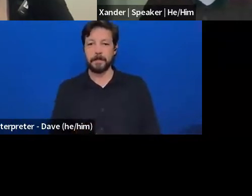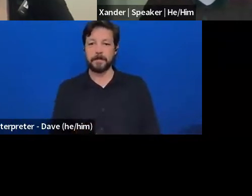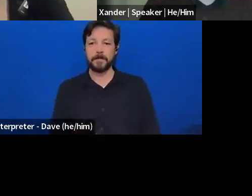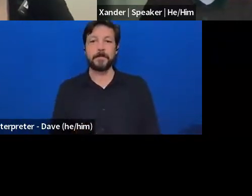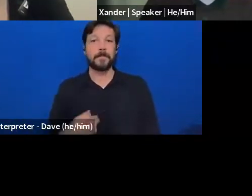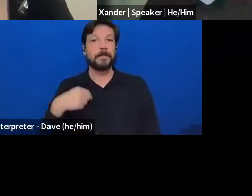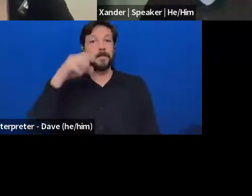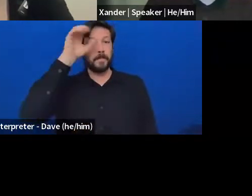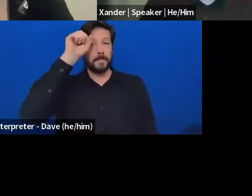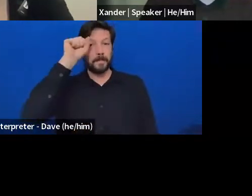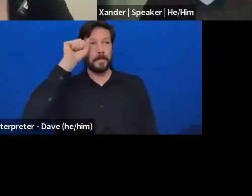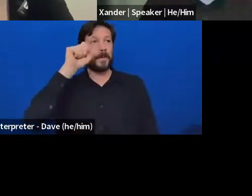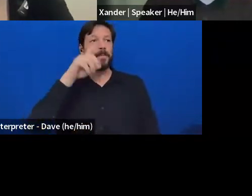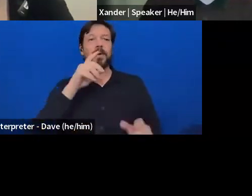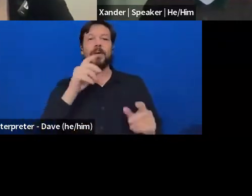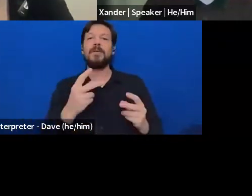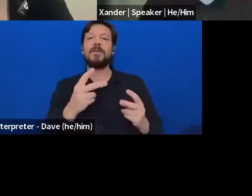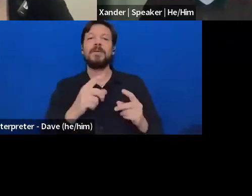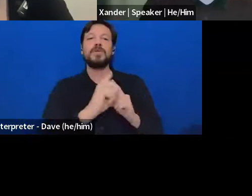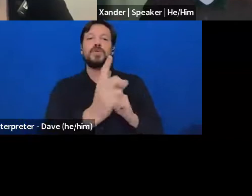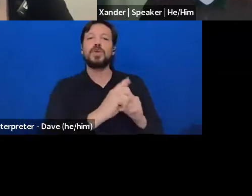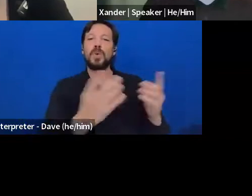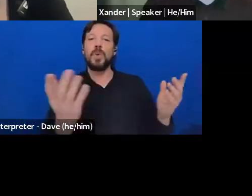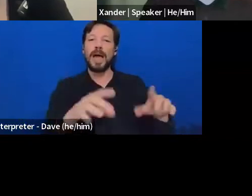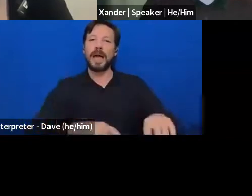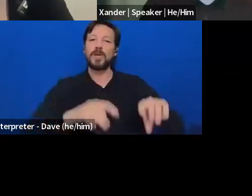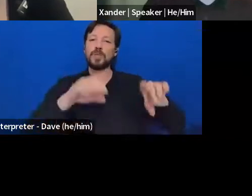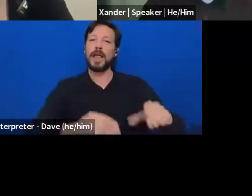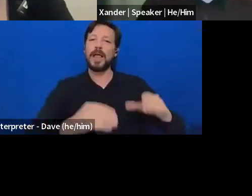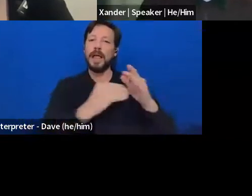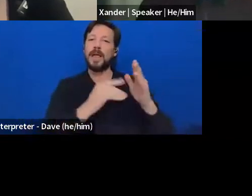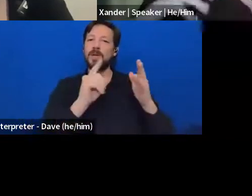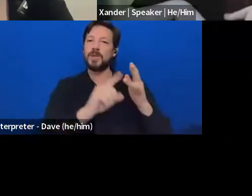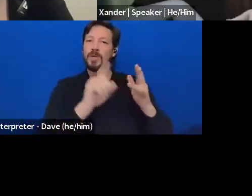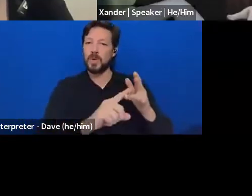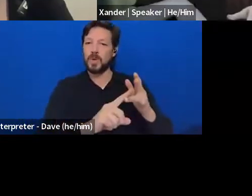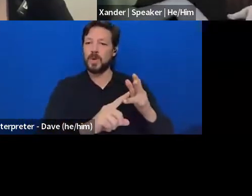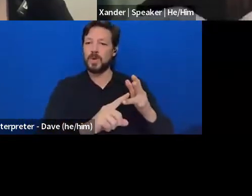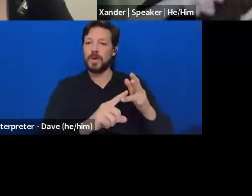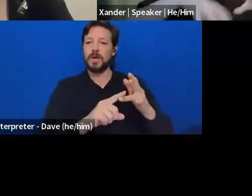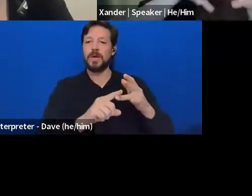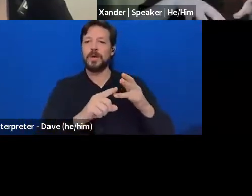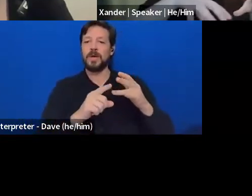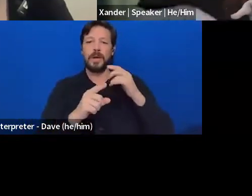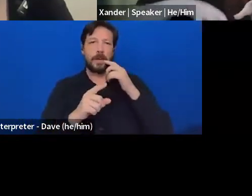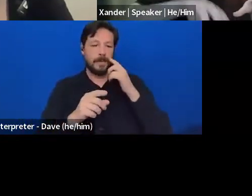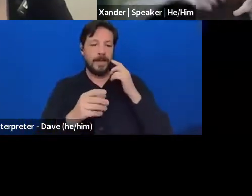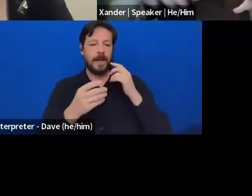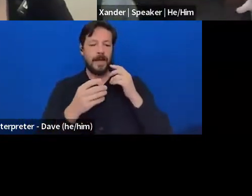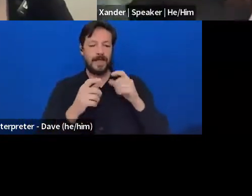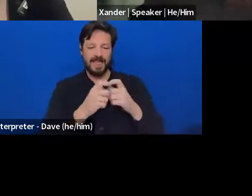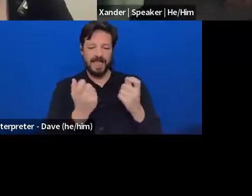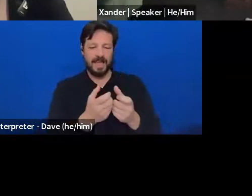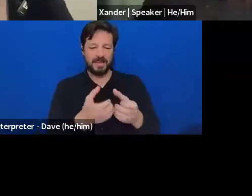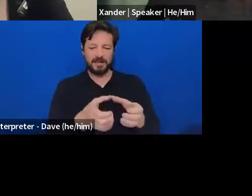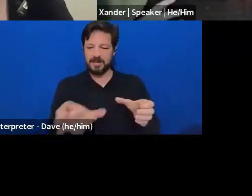going to Australia Zoo and the classes were split into like